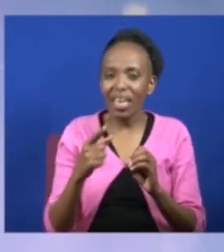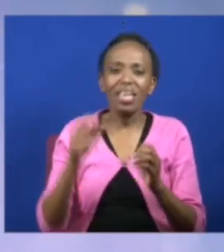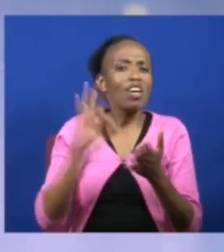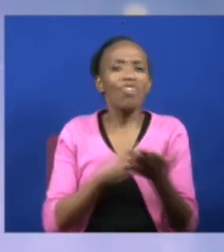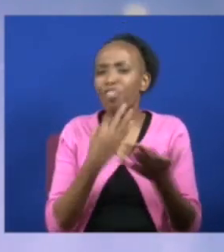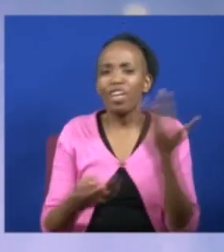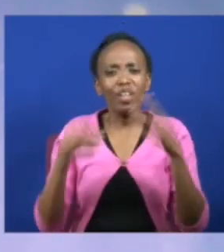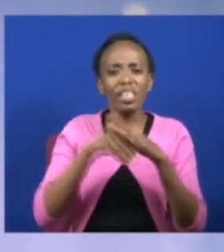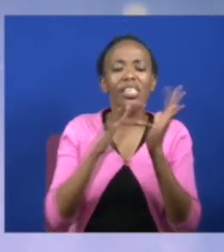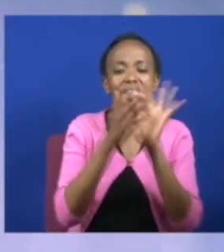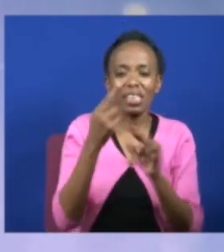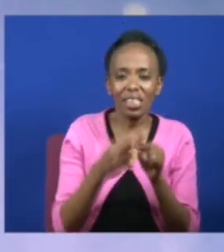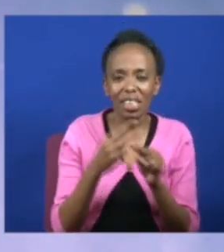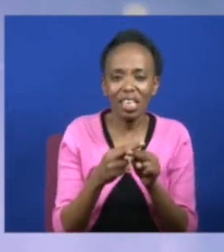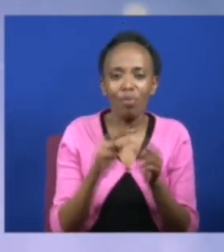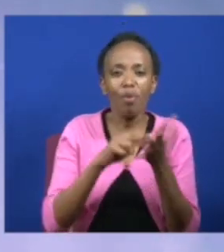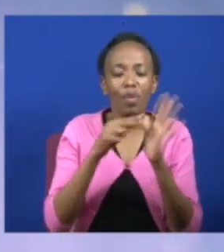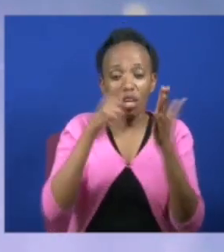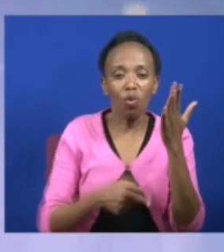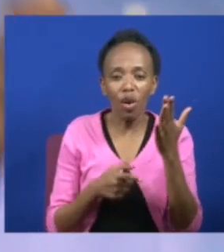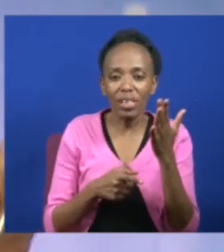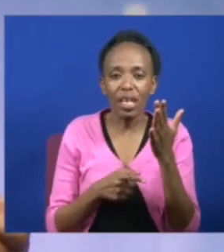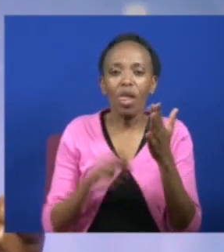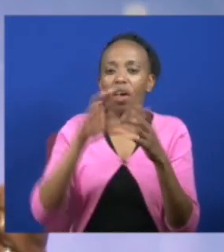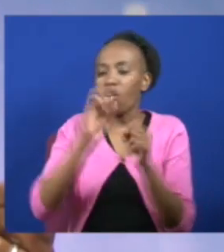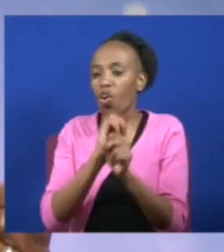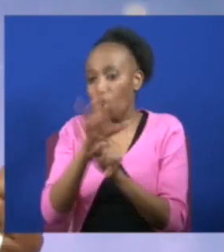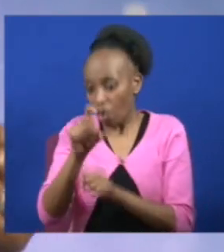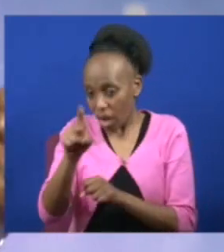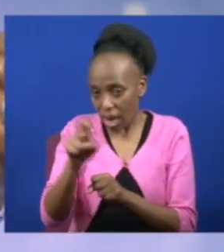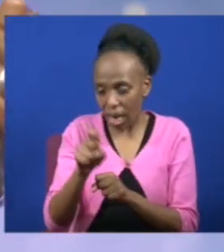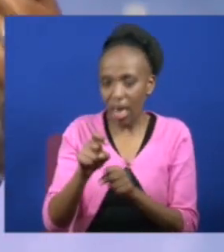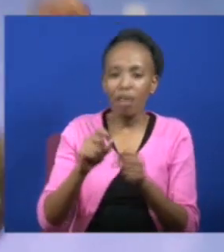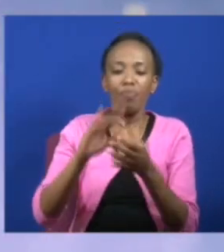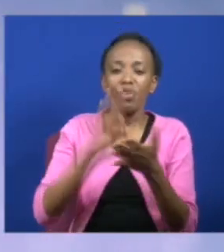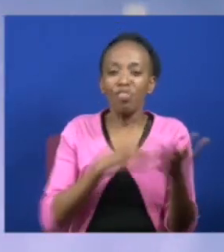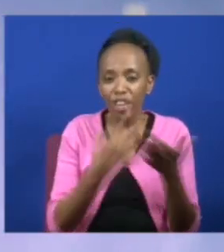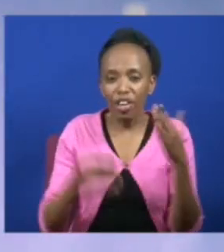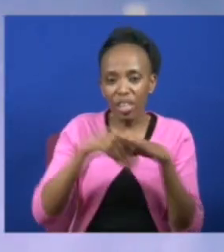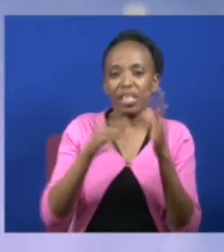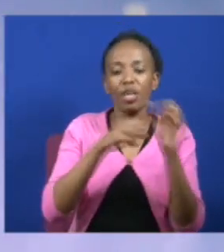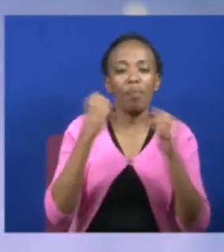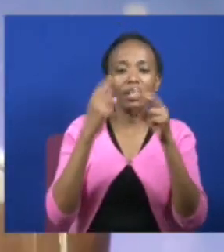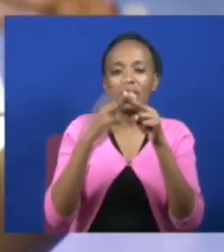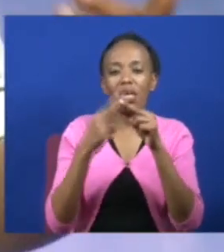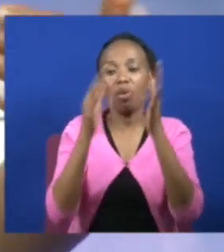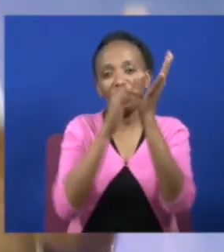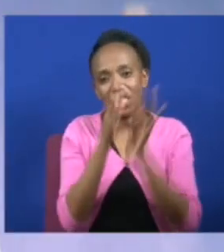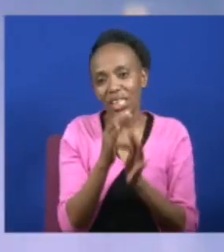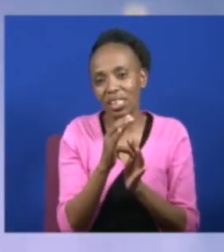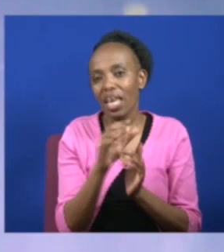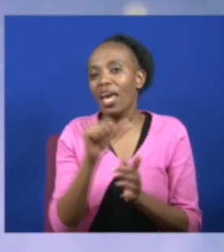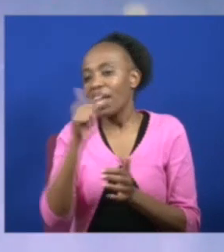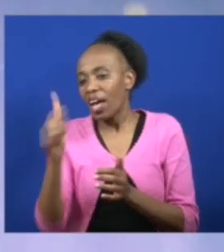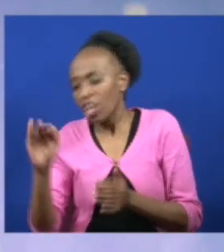katika jina la Yesu. In other words, she was saying, Corona be defeated in the mighty name of Jesus. And